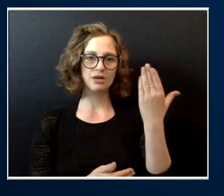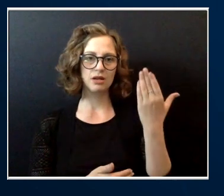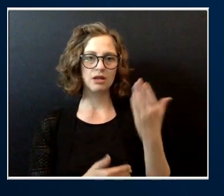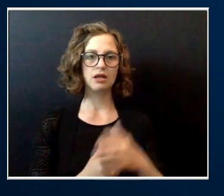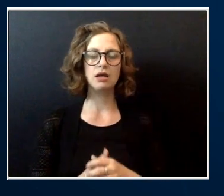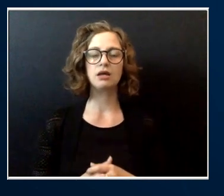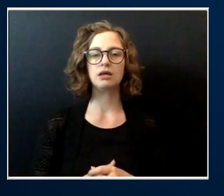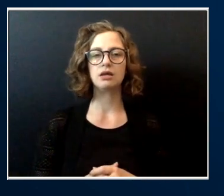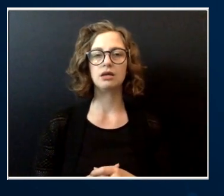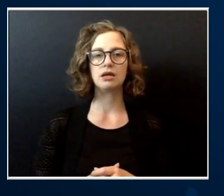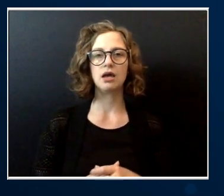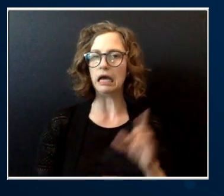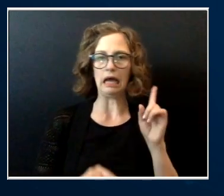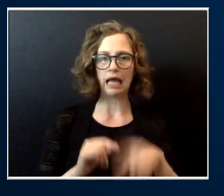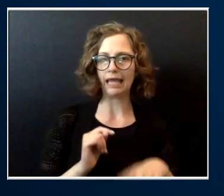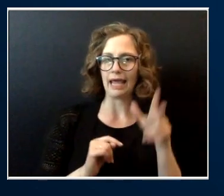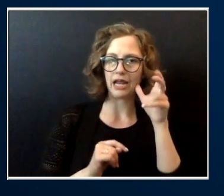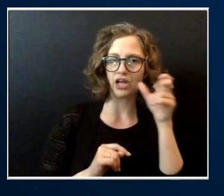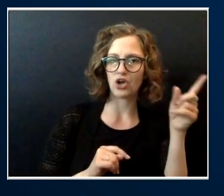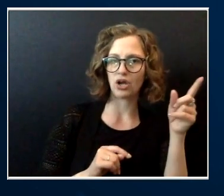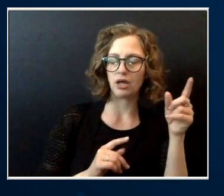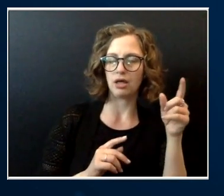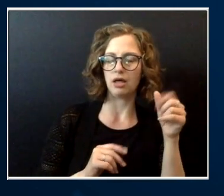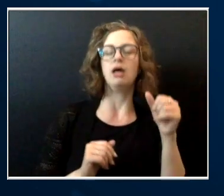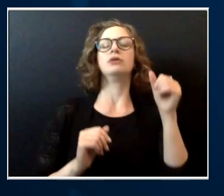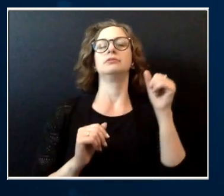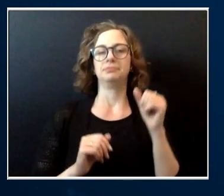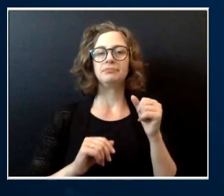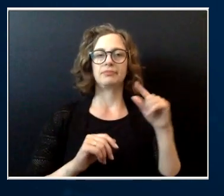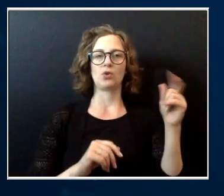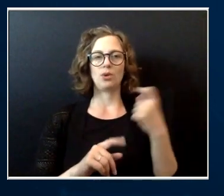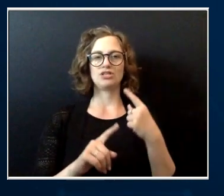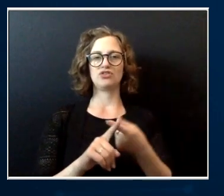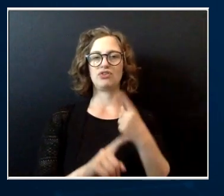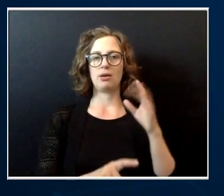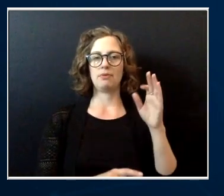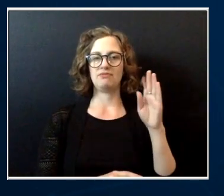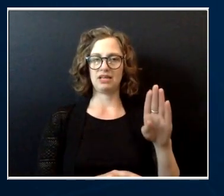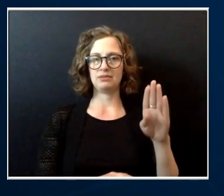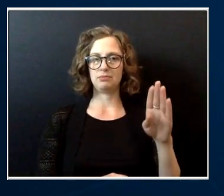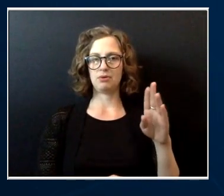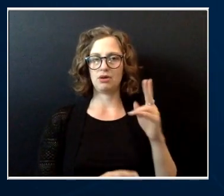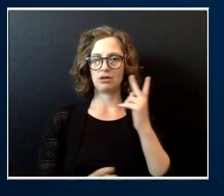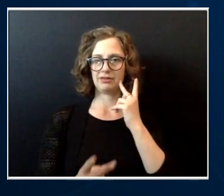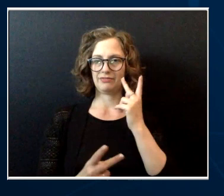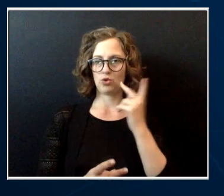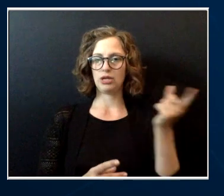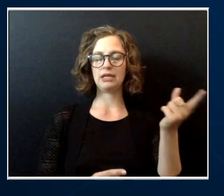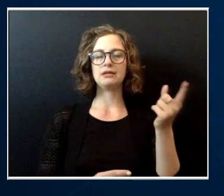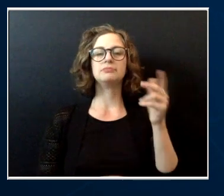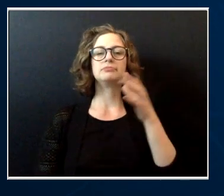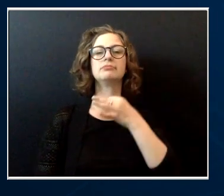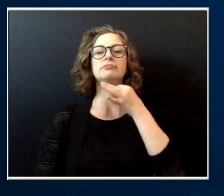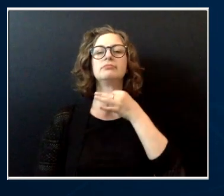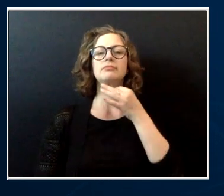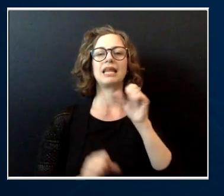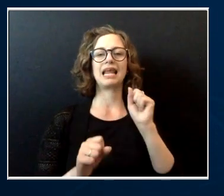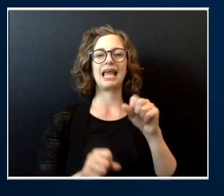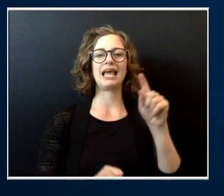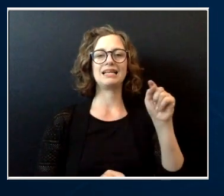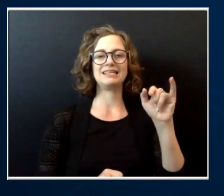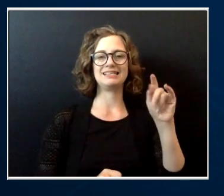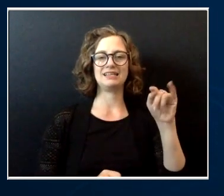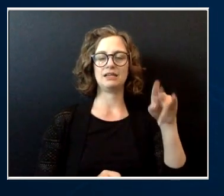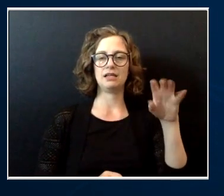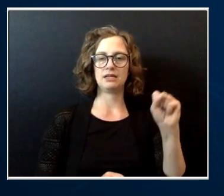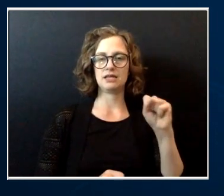I can't hear. Our Facebook viewers. He would like to know, can tinnitus aggravate other things nearby, like the nerve you mentioned, or are